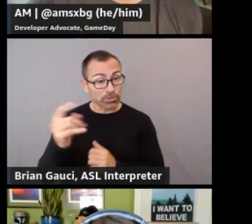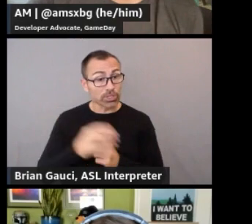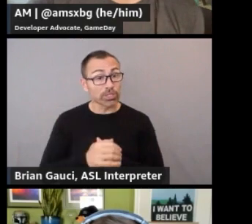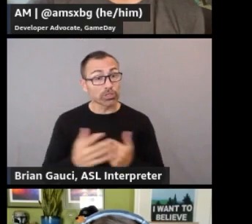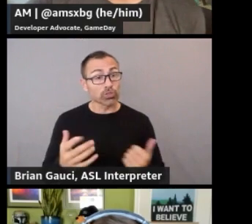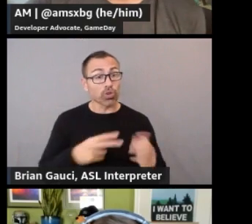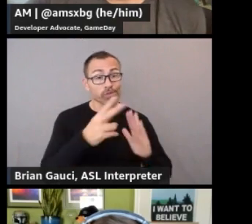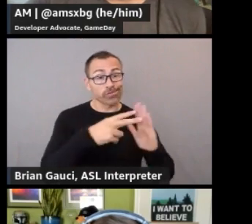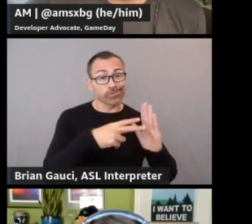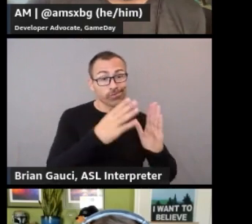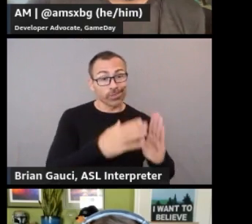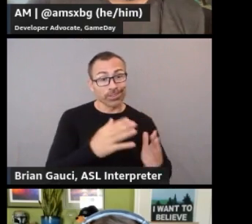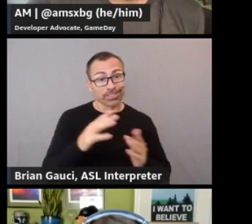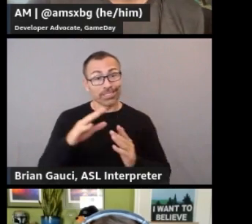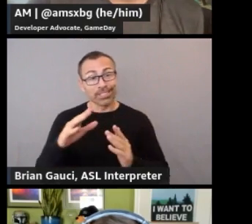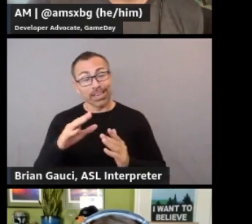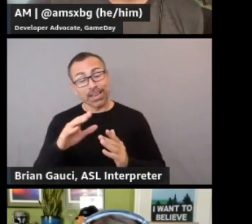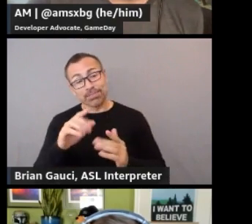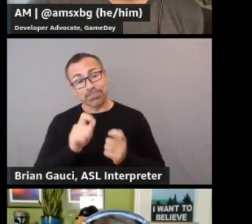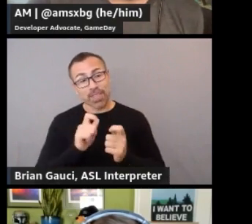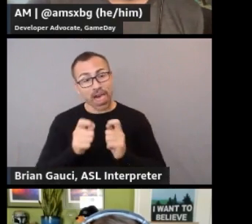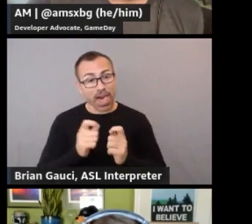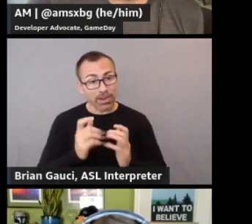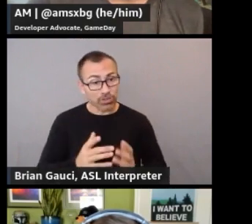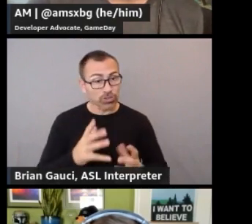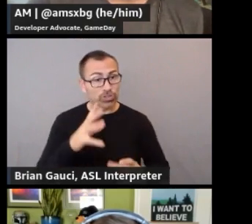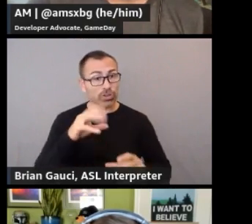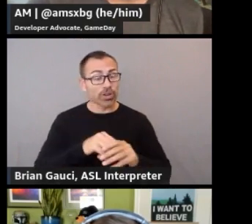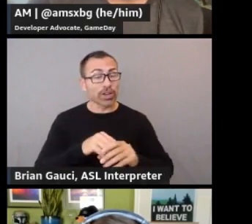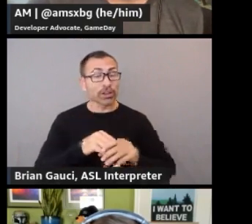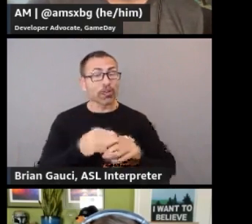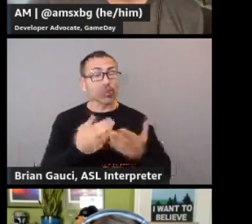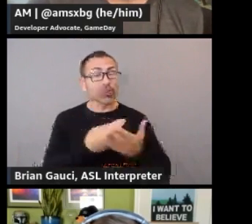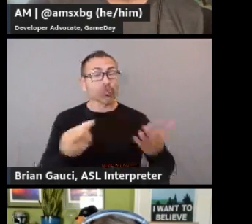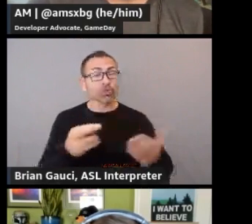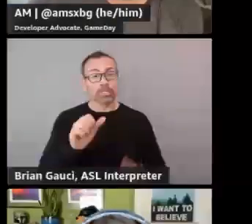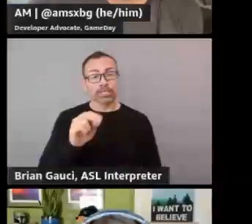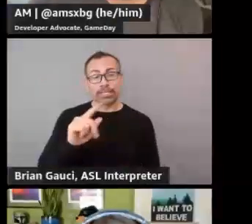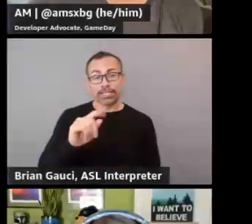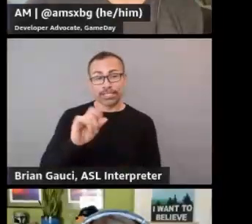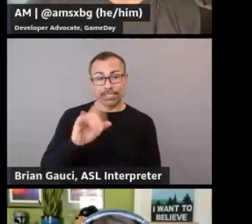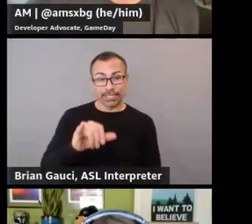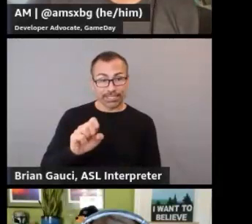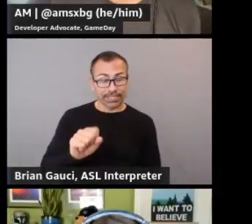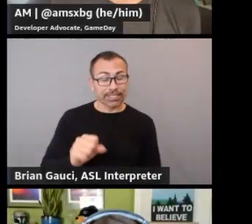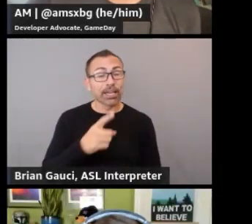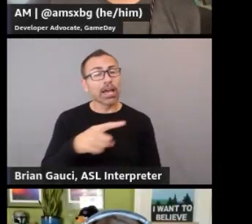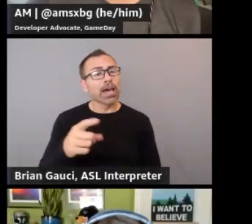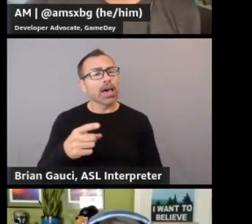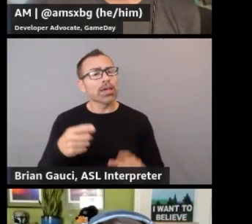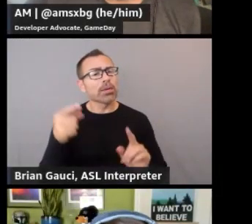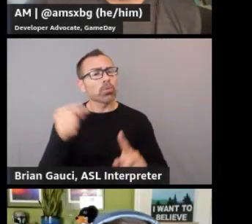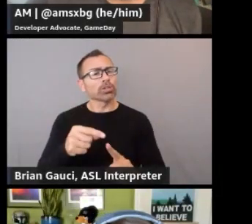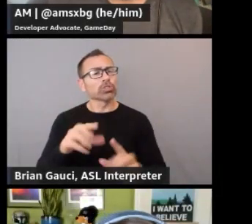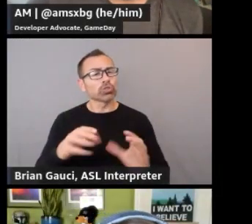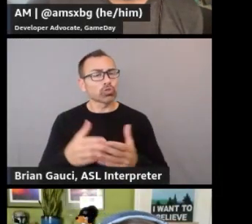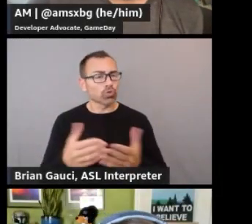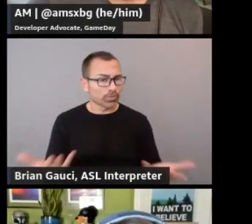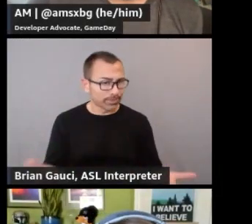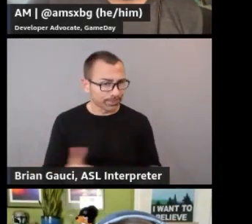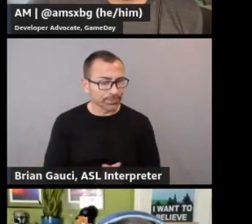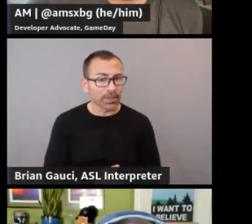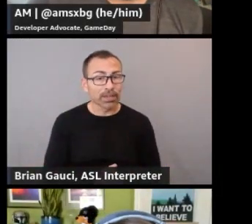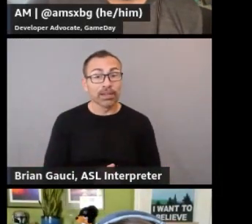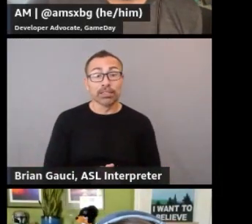resource. We call them entities. And those attributes, in this case, point to groups. So the in operator says that